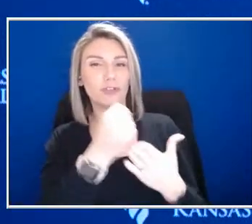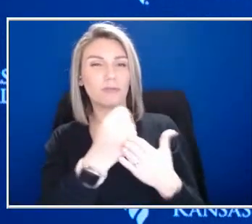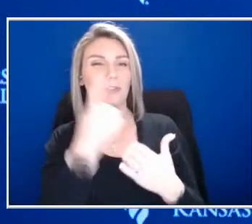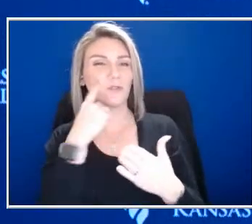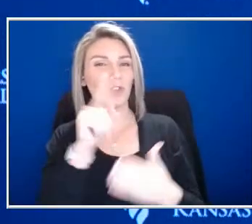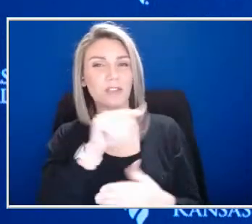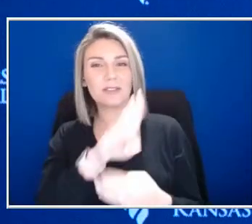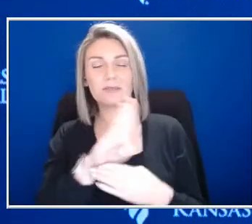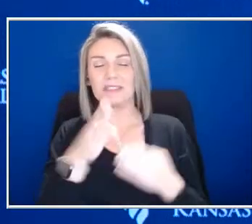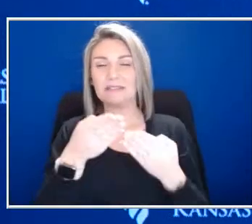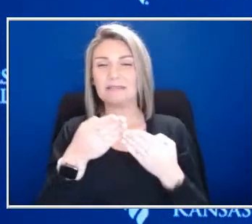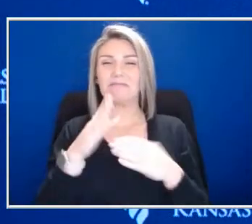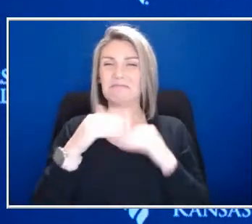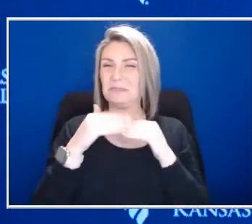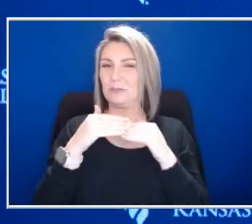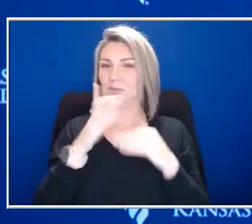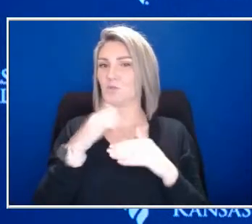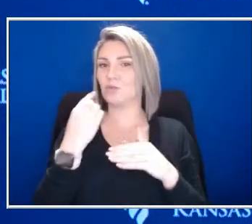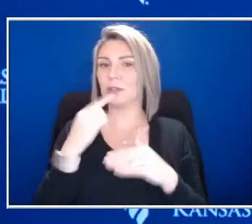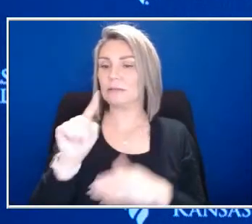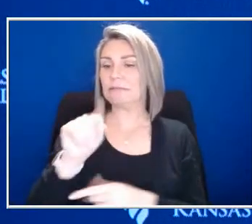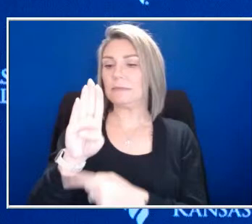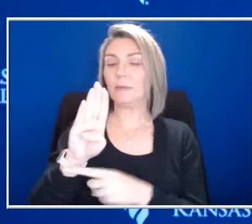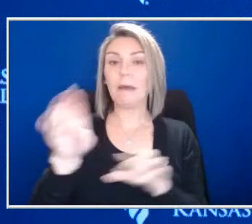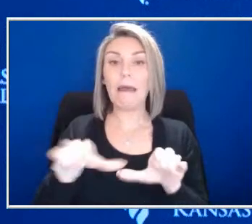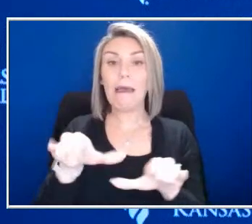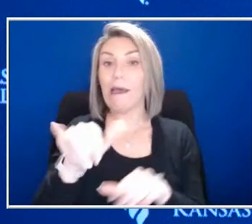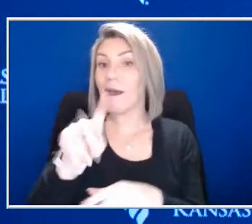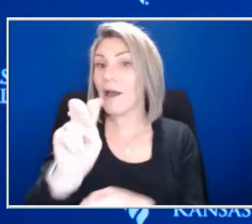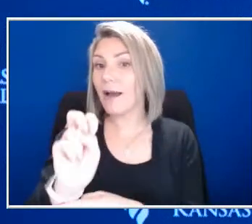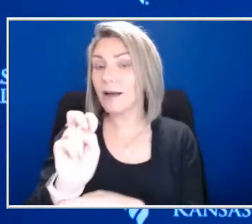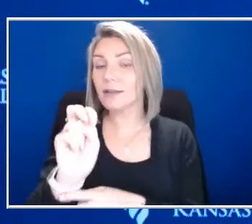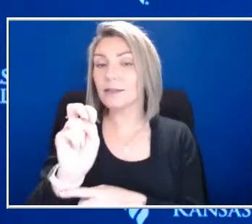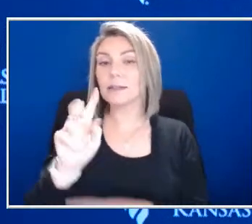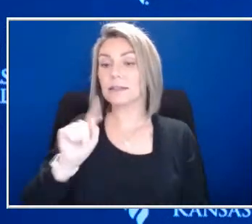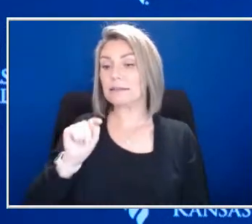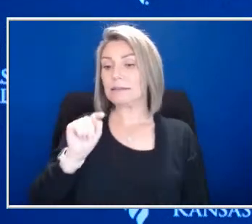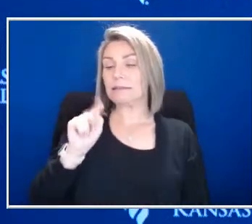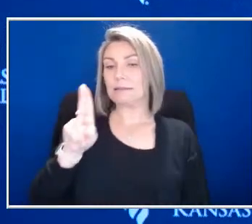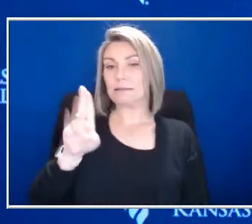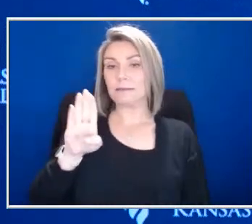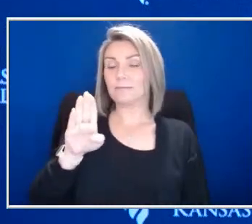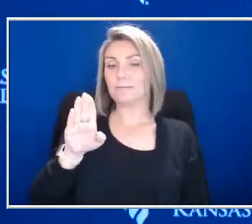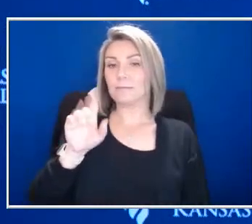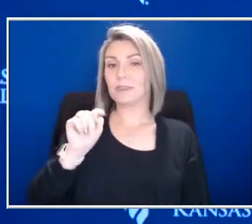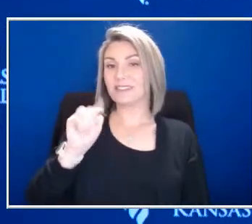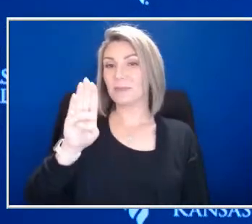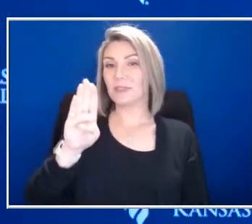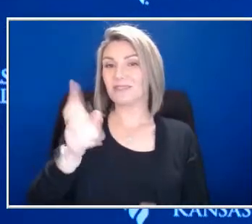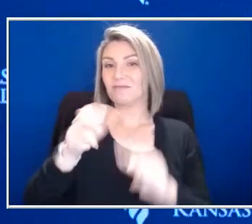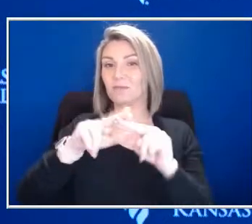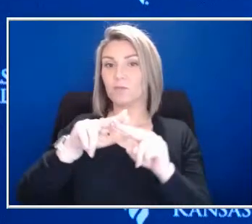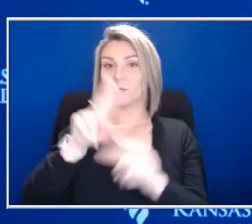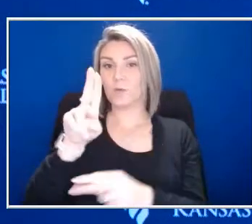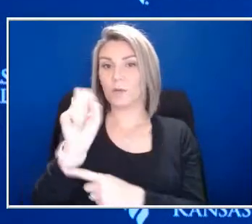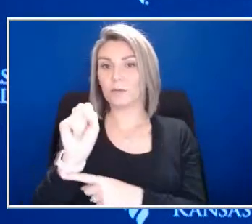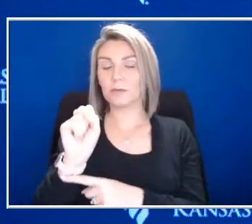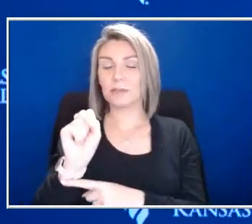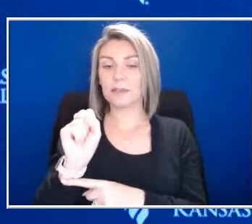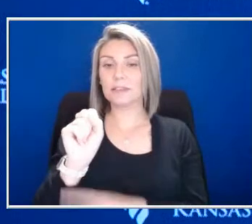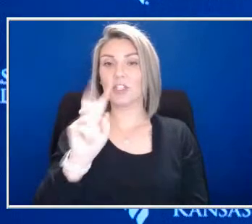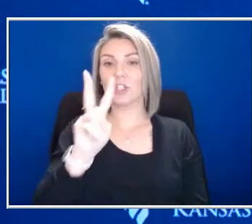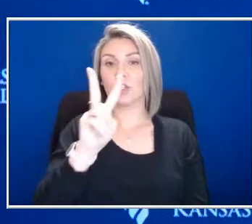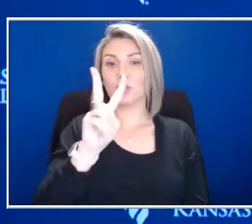know that TB, active tuberculosis cases, are increasing in the United States in 2022. There were